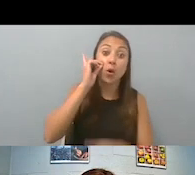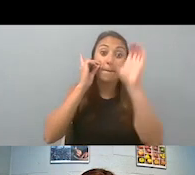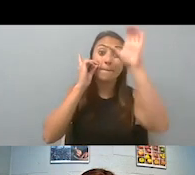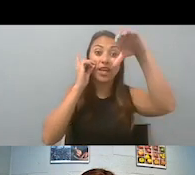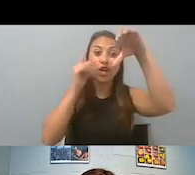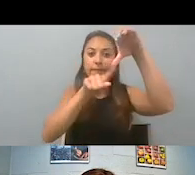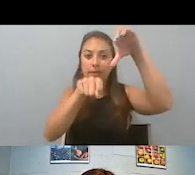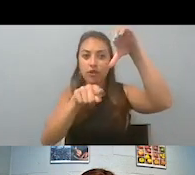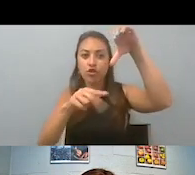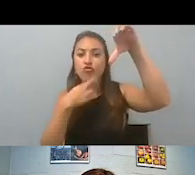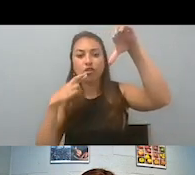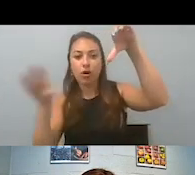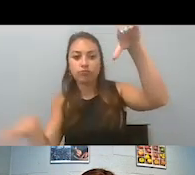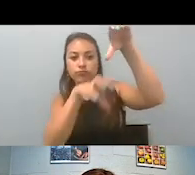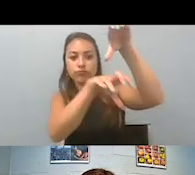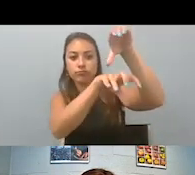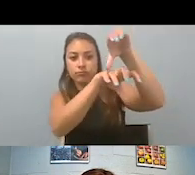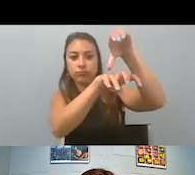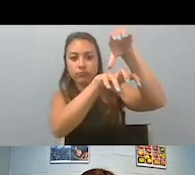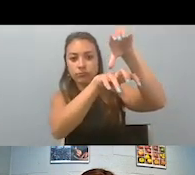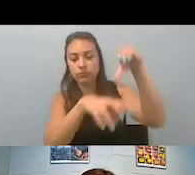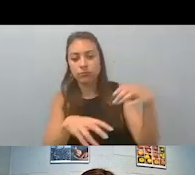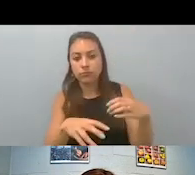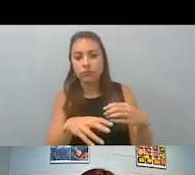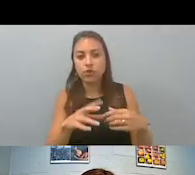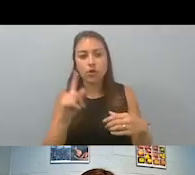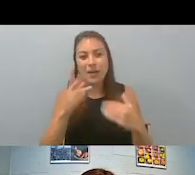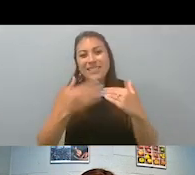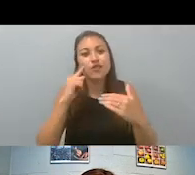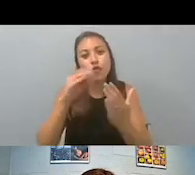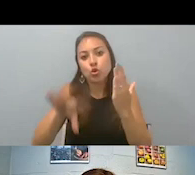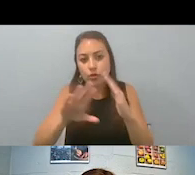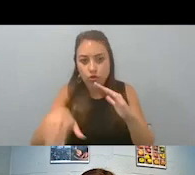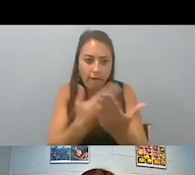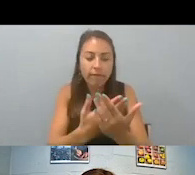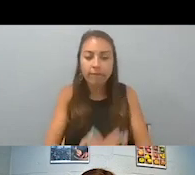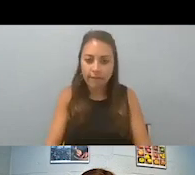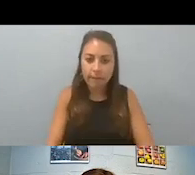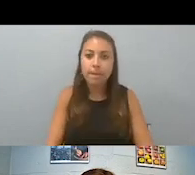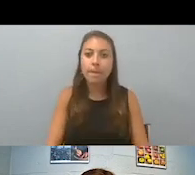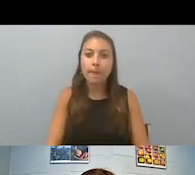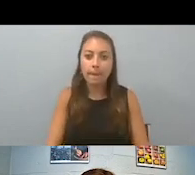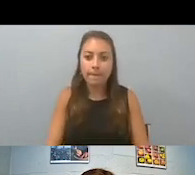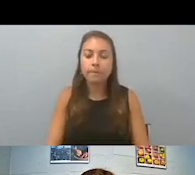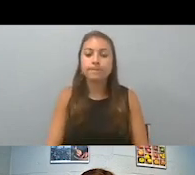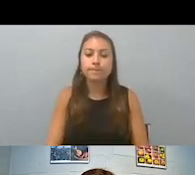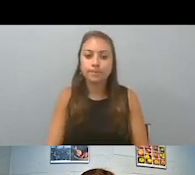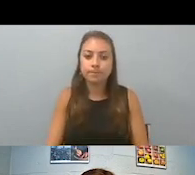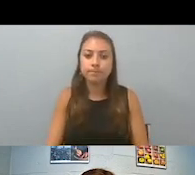of first years. So what we do here is really focus on, again, concepts. We have